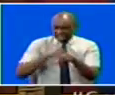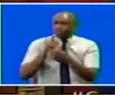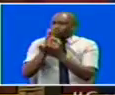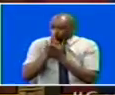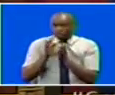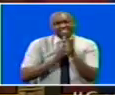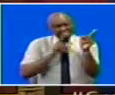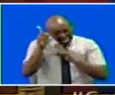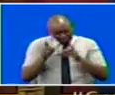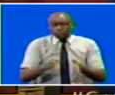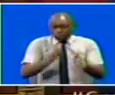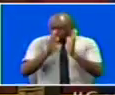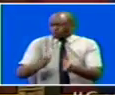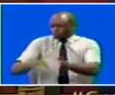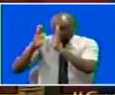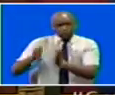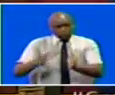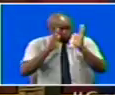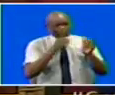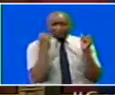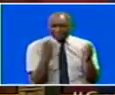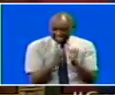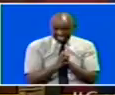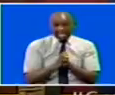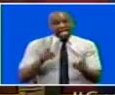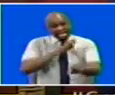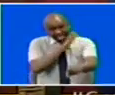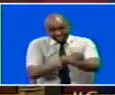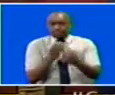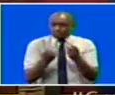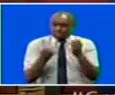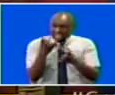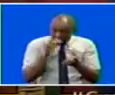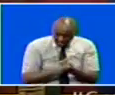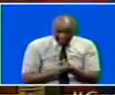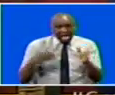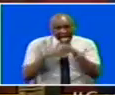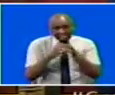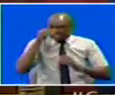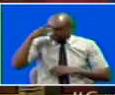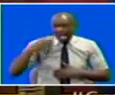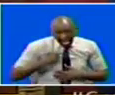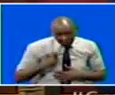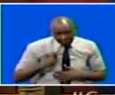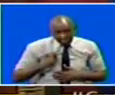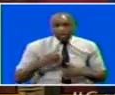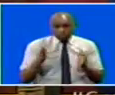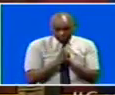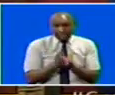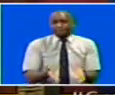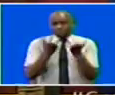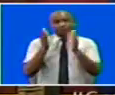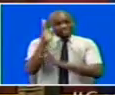expanded transport infrastructure, increased energy production, increased access to electricity, and